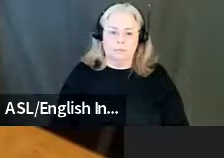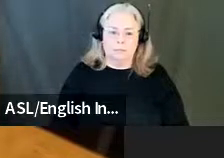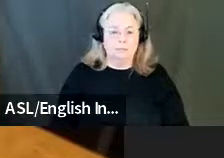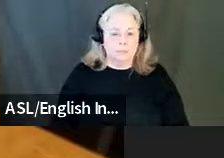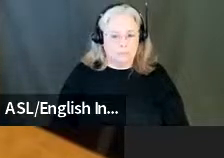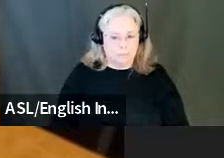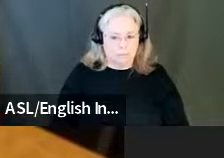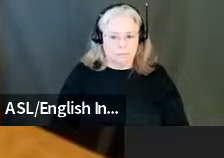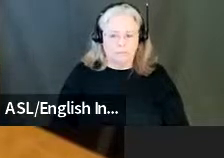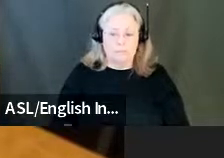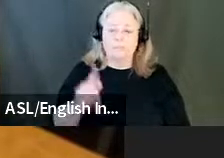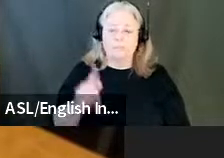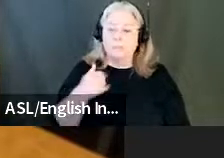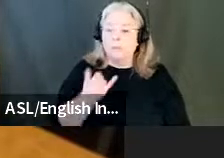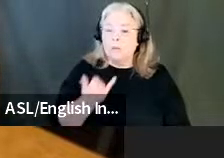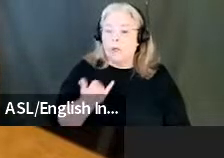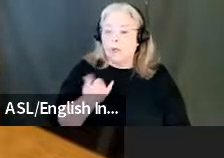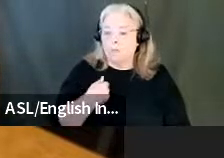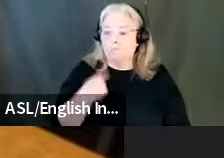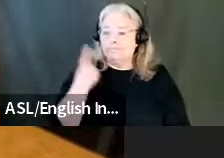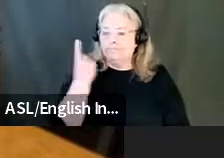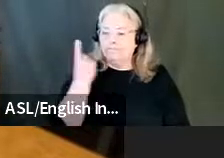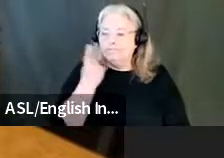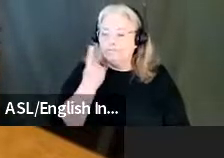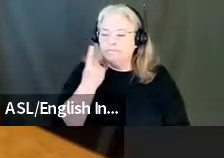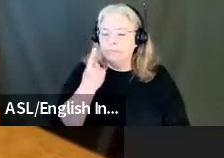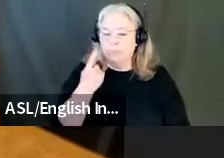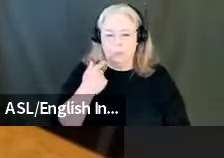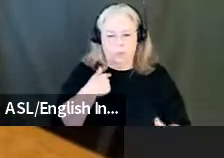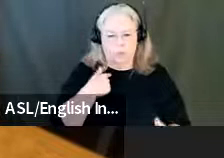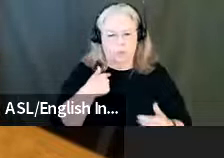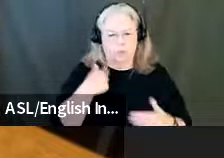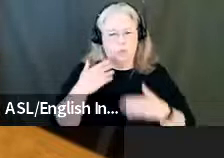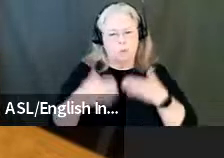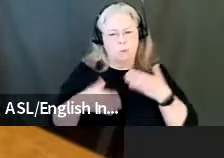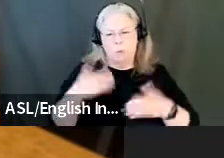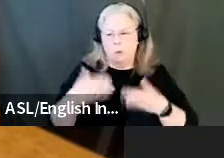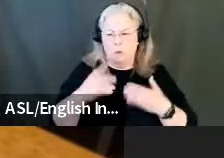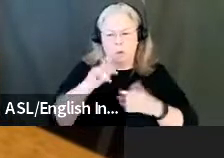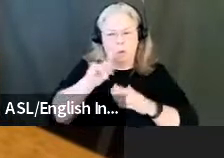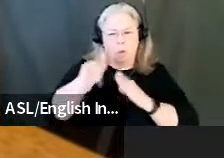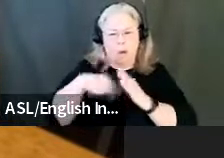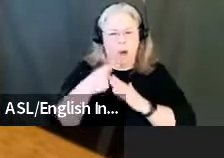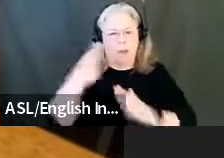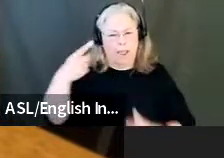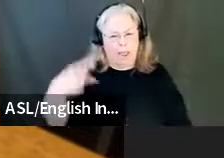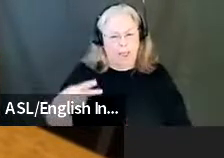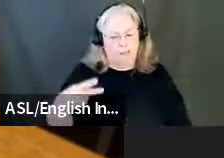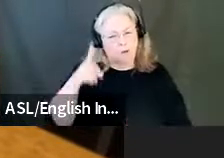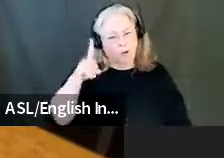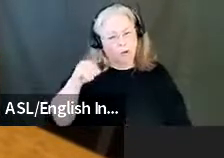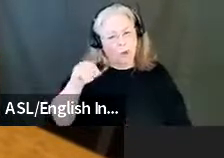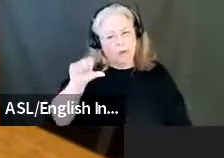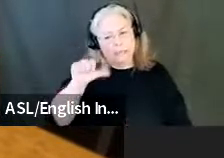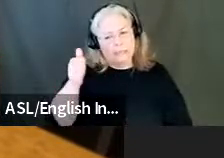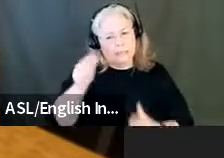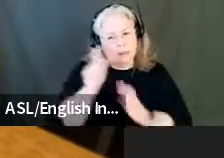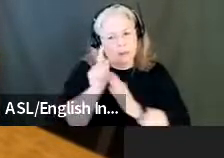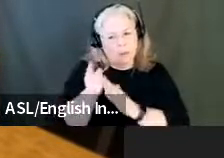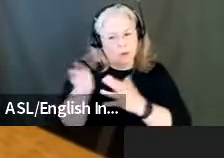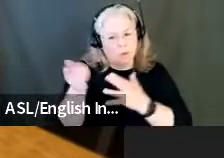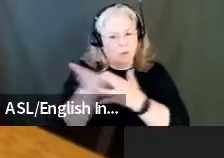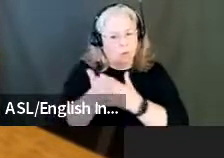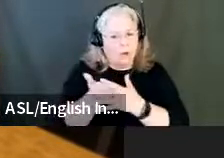Okay, so what I'm wondering is, we've been going for about an hour and a half. Do we need to take about a 10-minute break? What